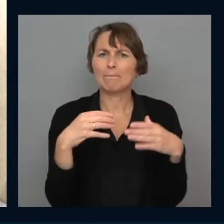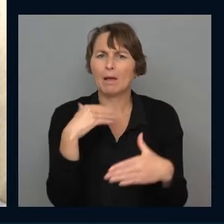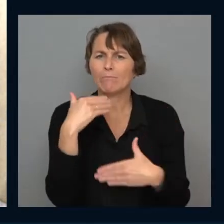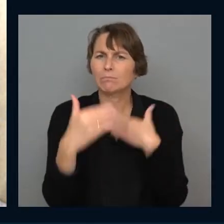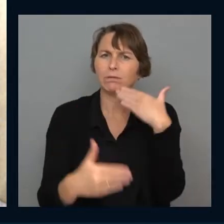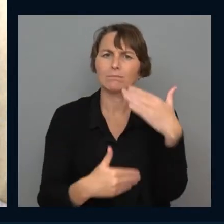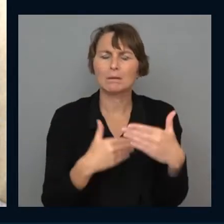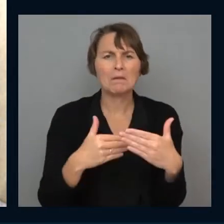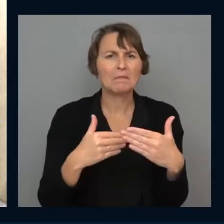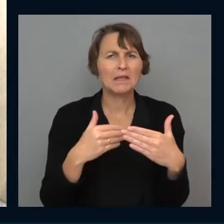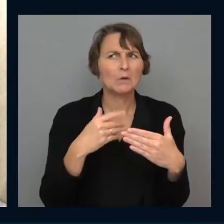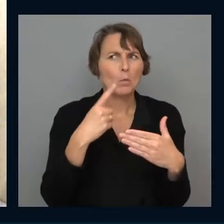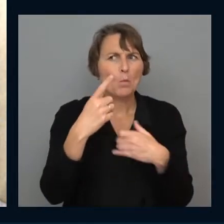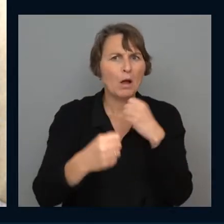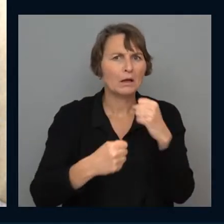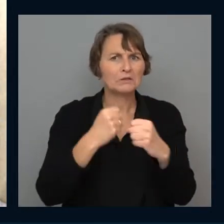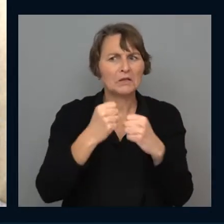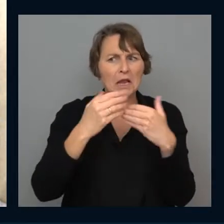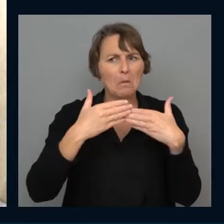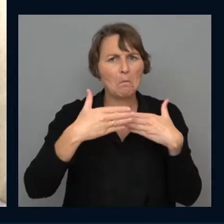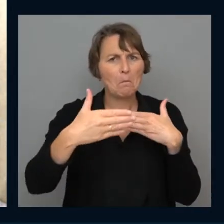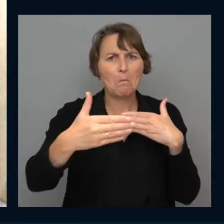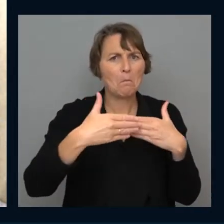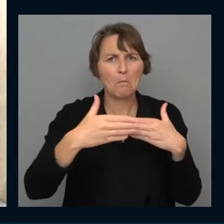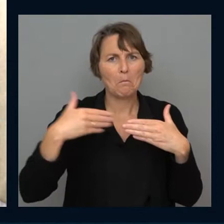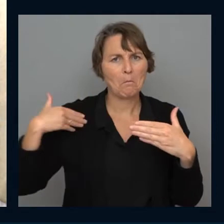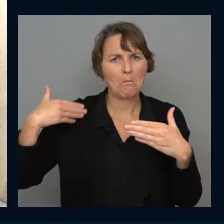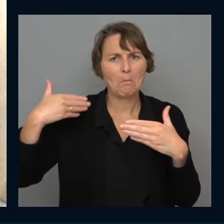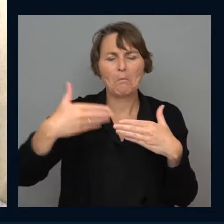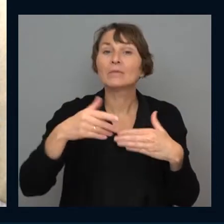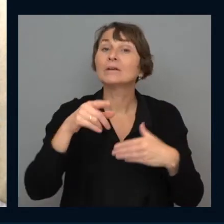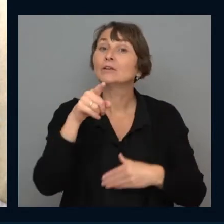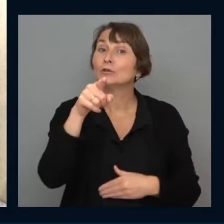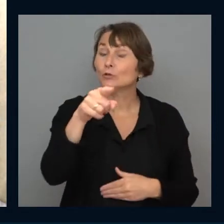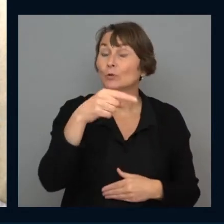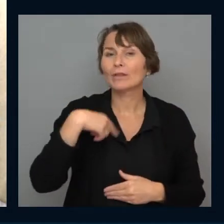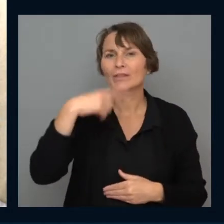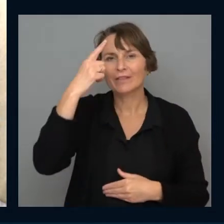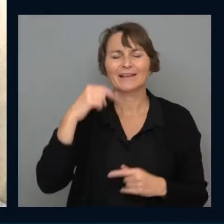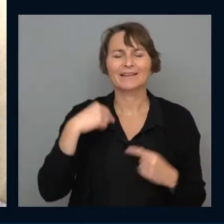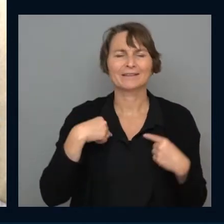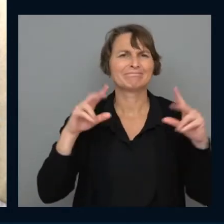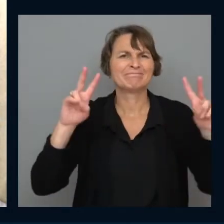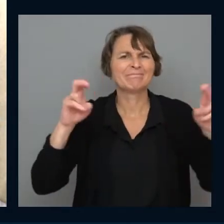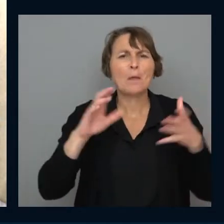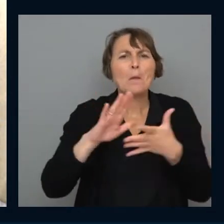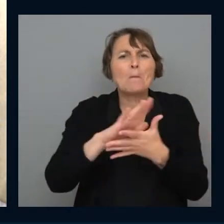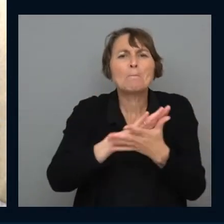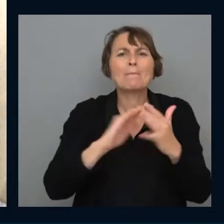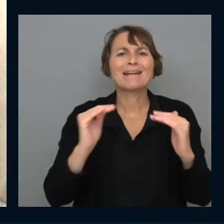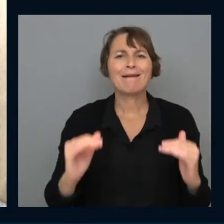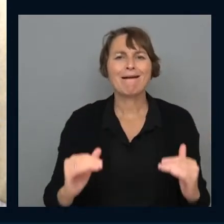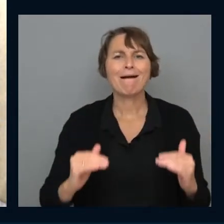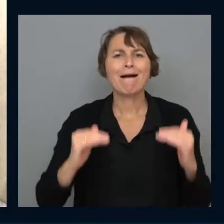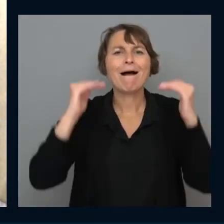longer. So at what point would you consider a team high-performing? What's the required